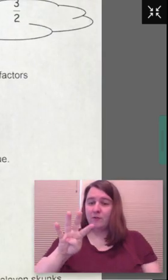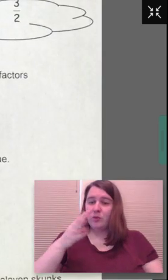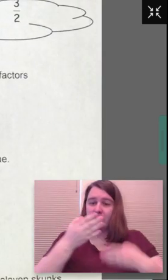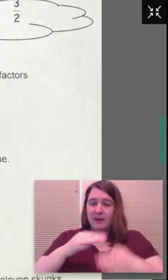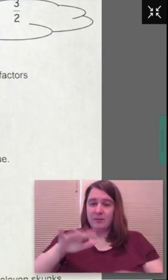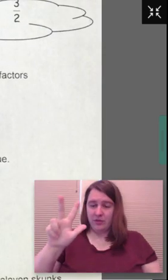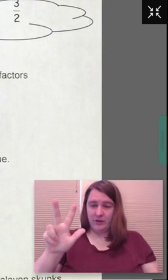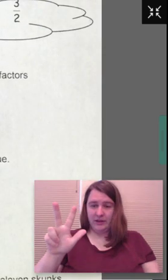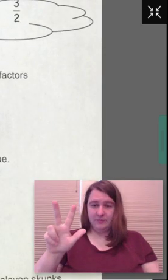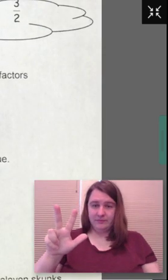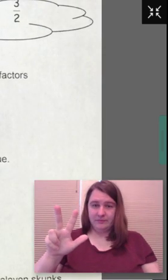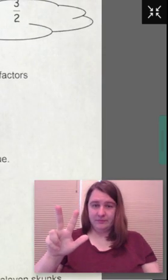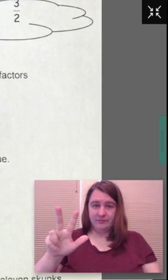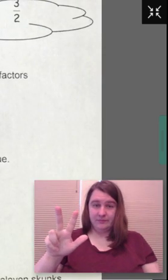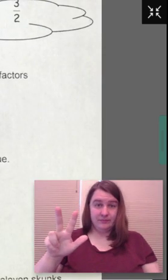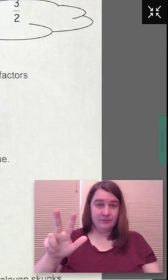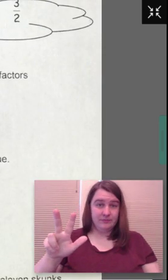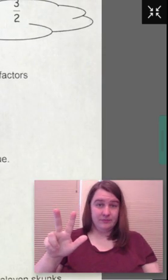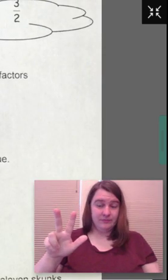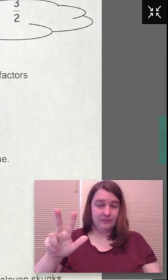What's 24 divided by 3?